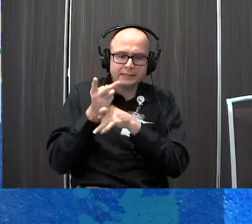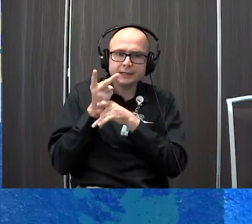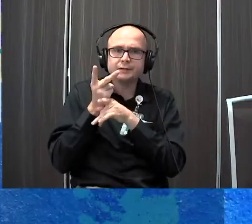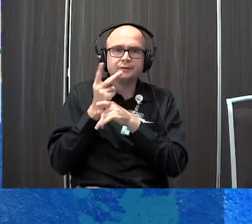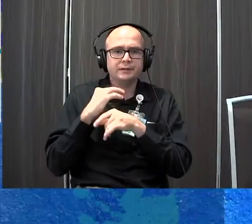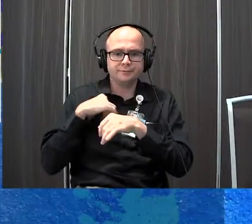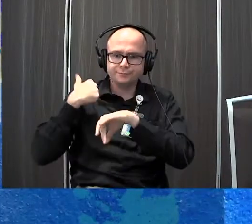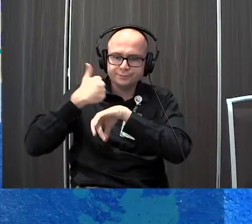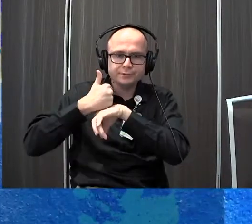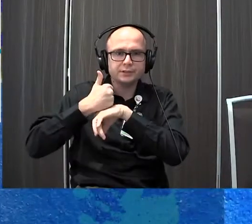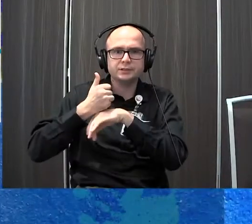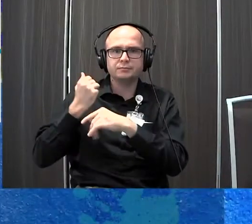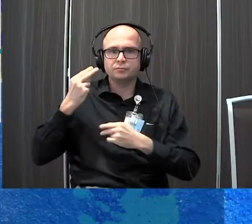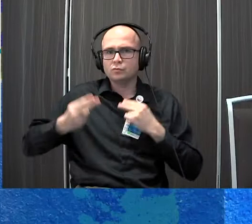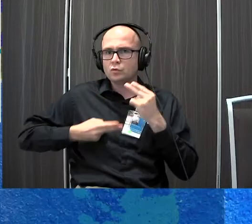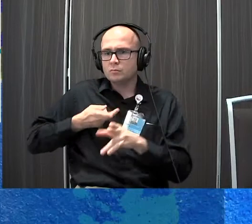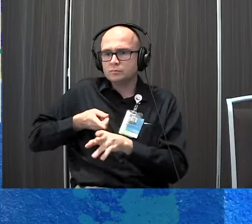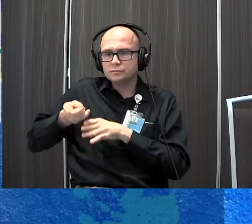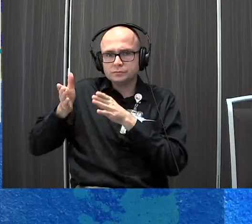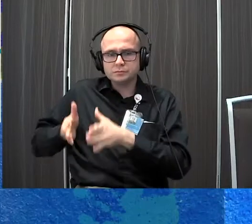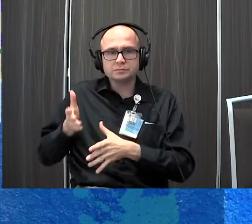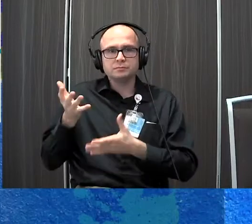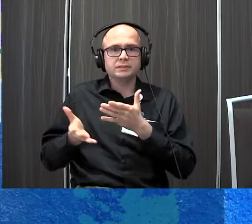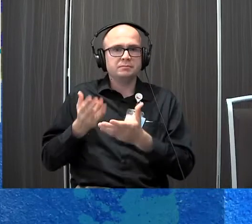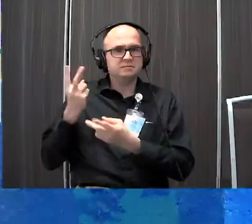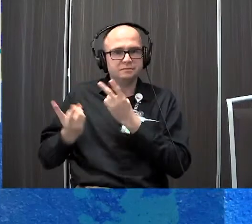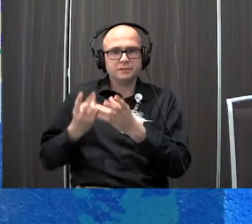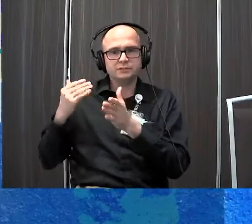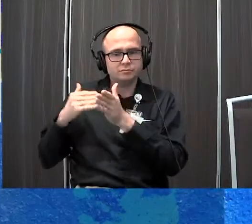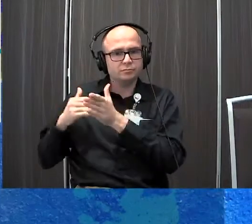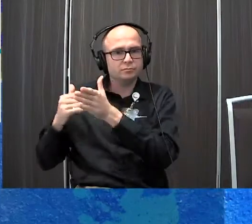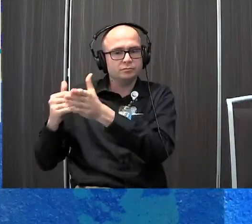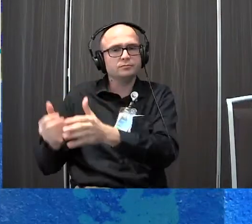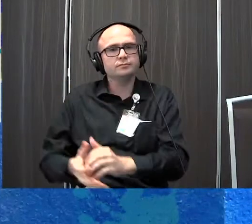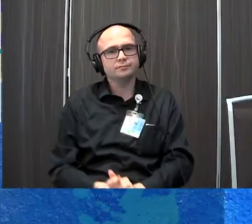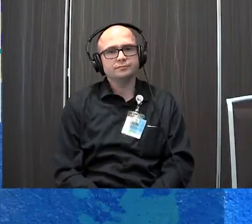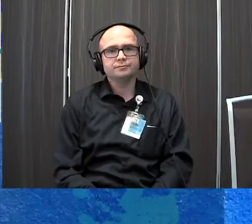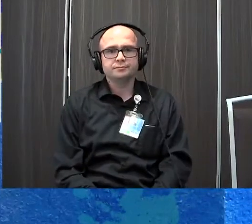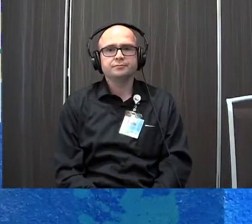an established endocrinologist or may see an endocrinologist on a regular basis.